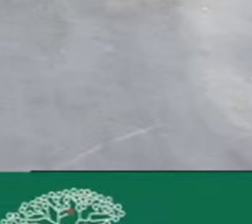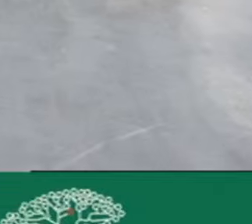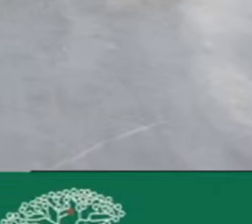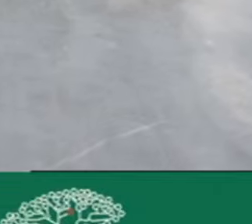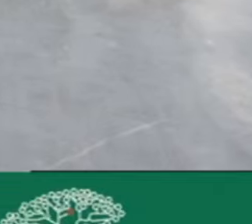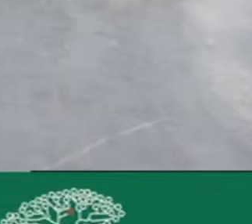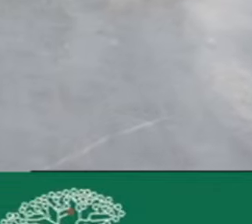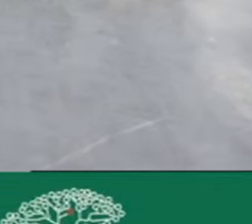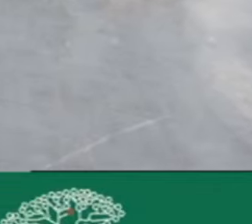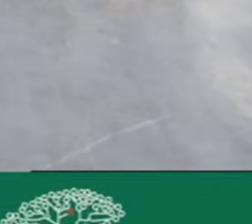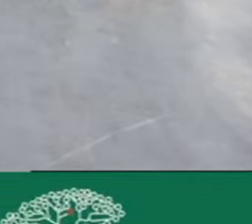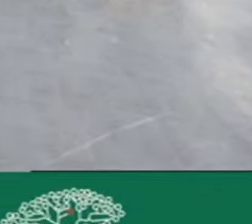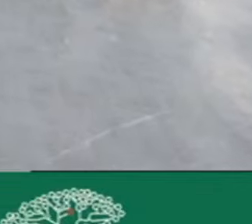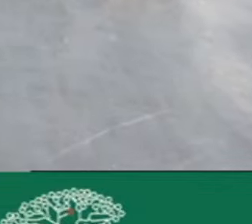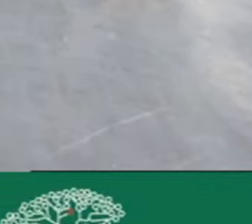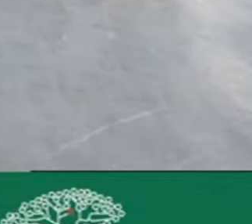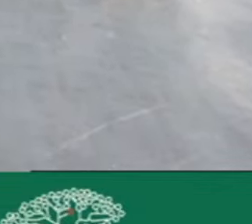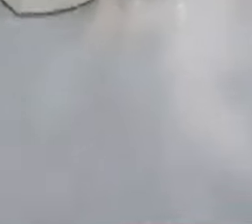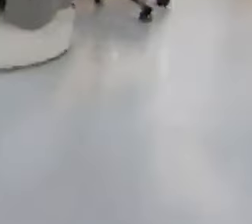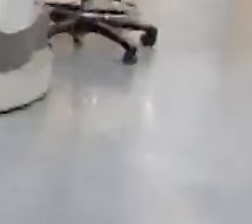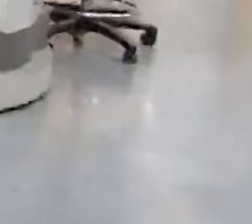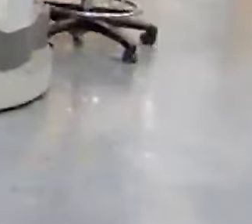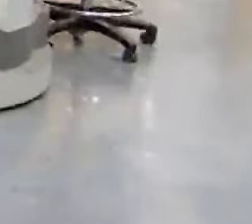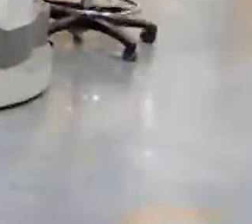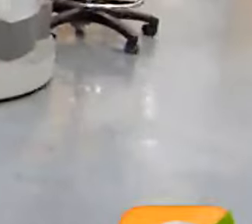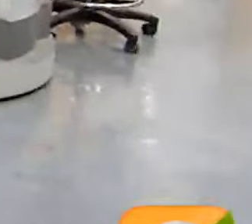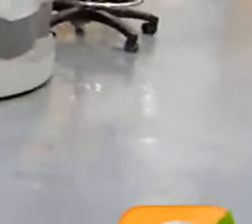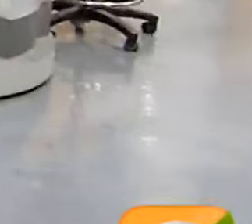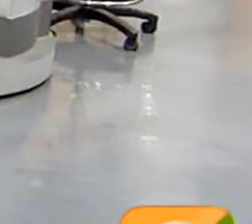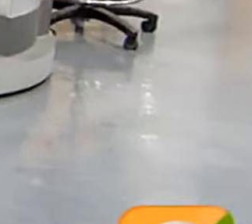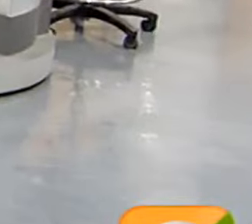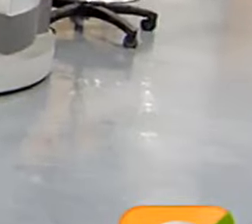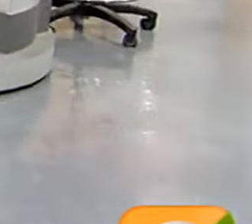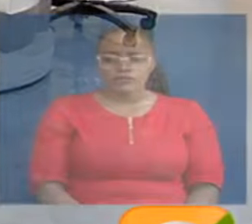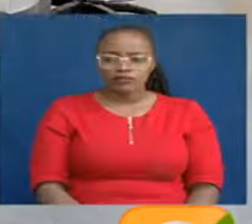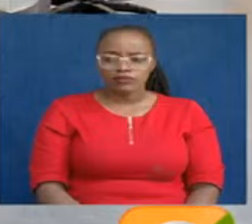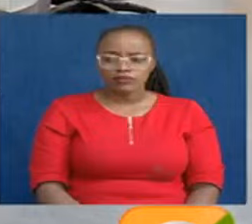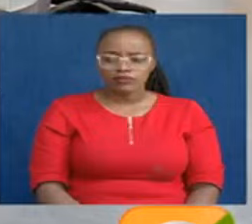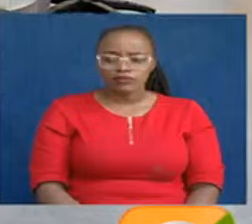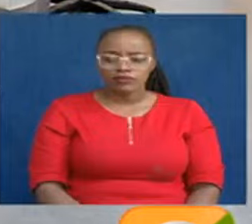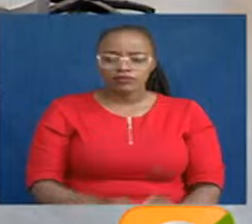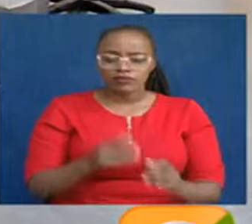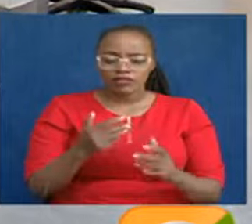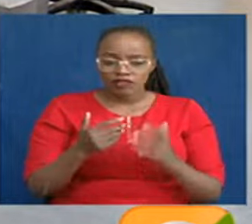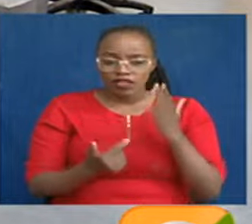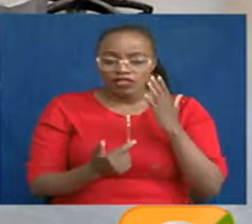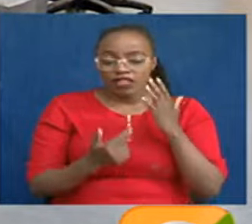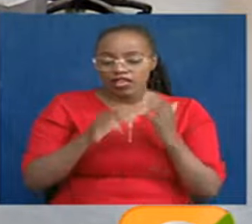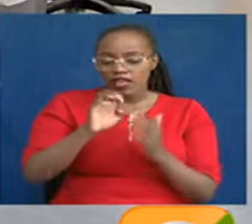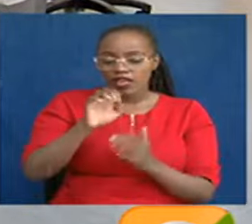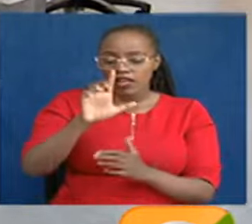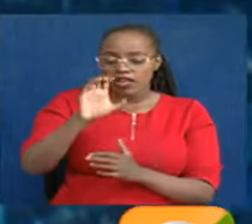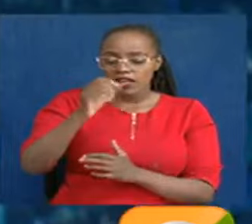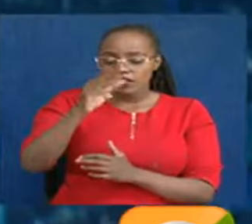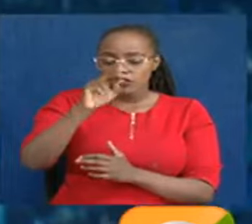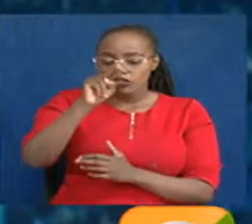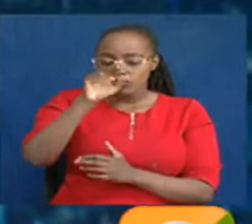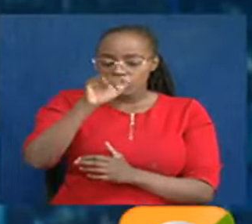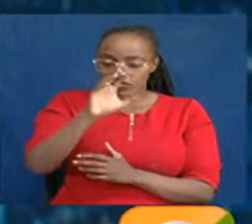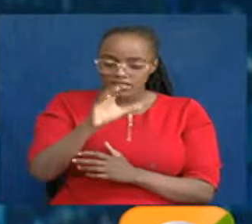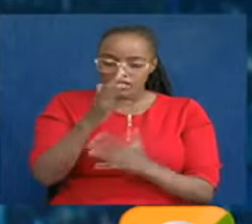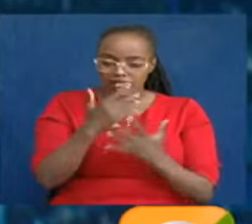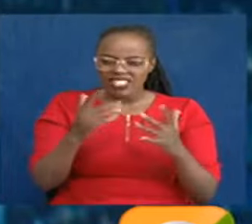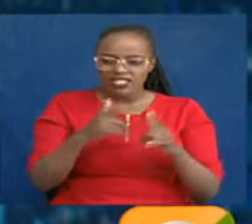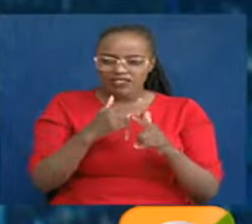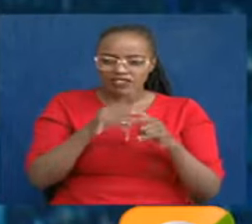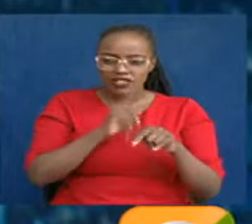also potentials in various areas. Electronics industry is also an area that Malaysia has grown, and we are looking